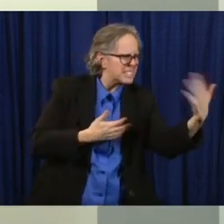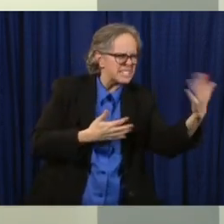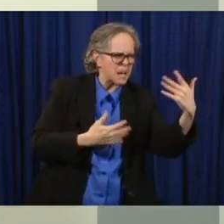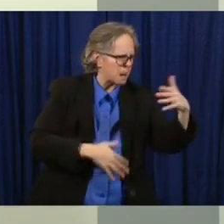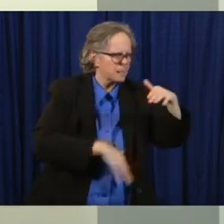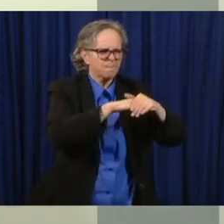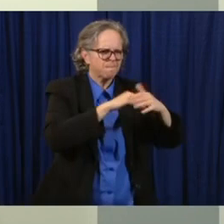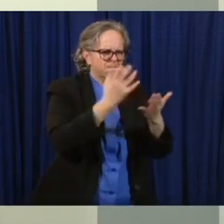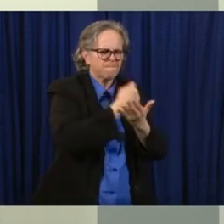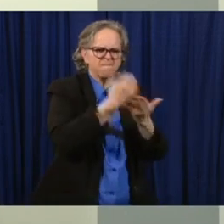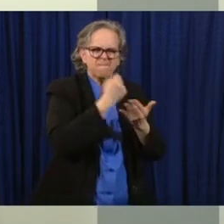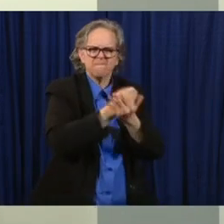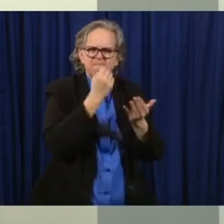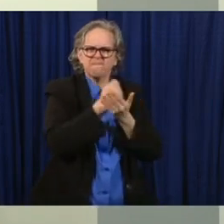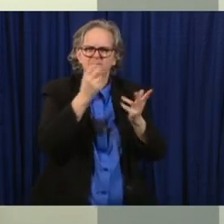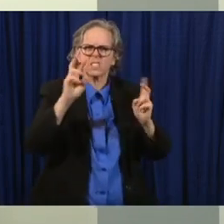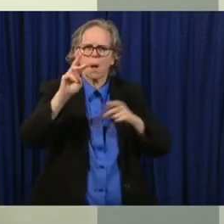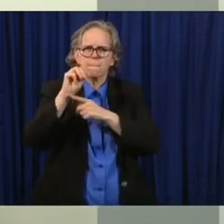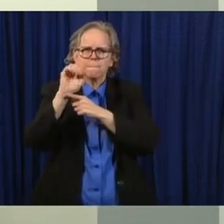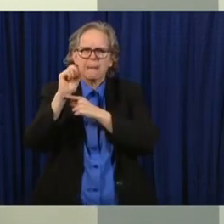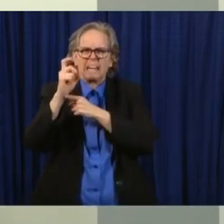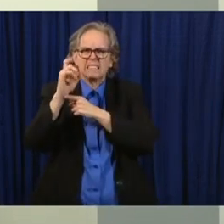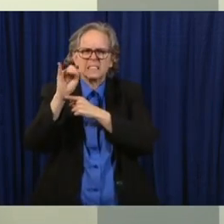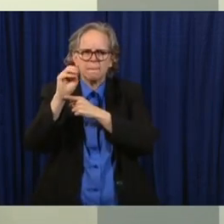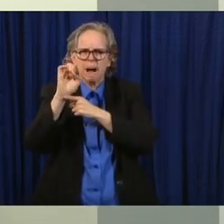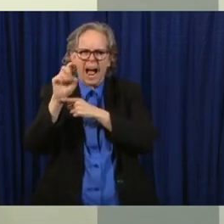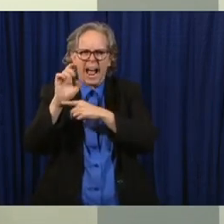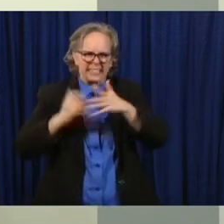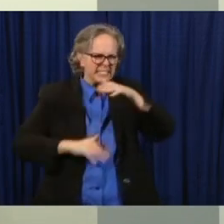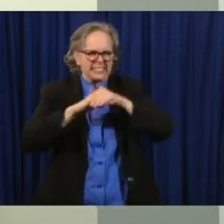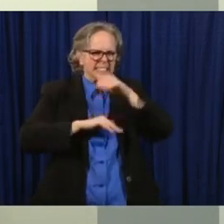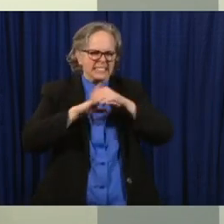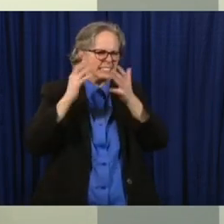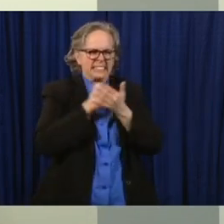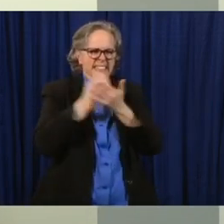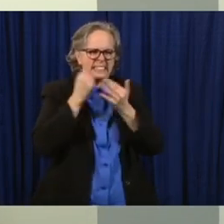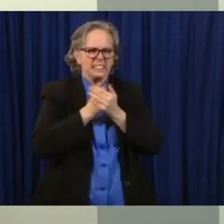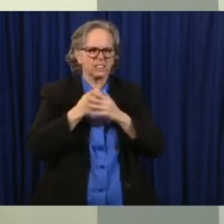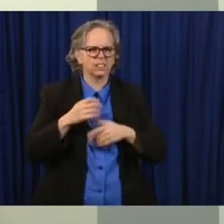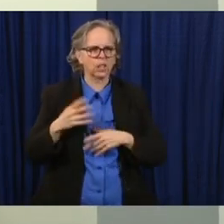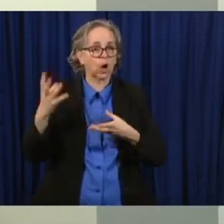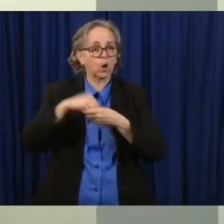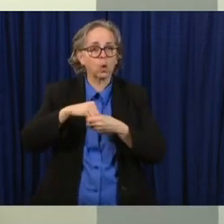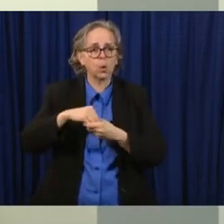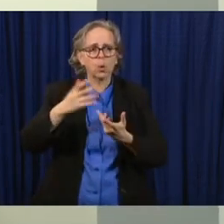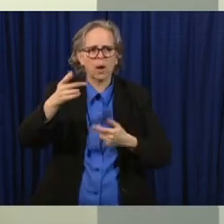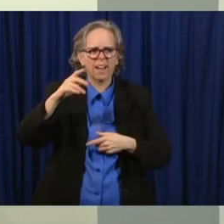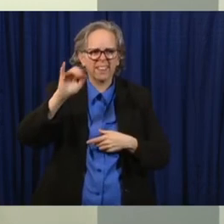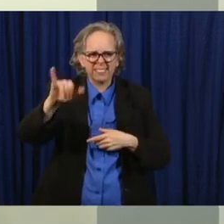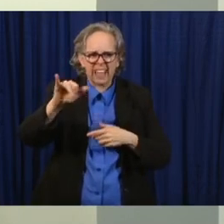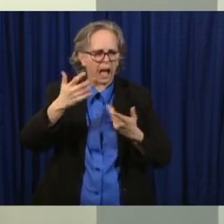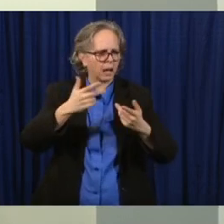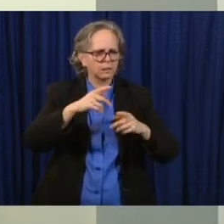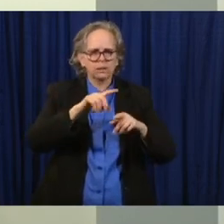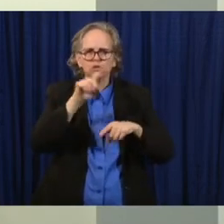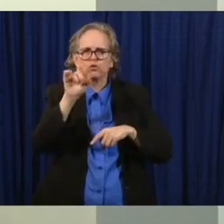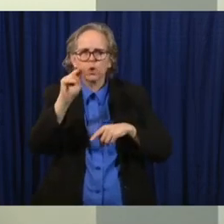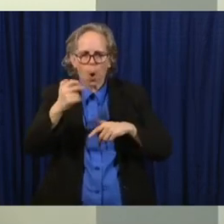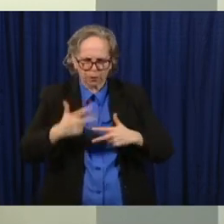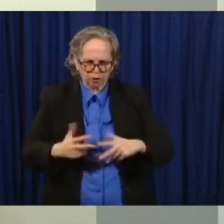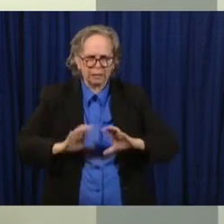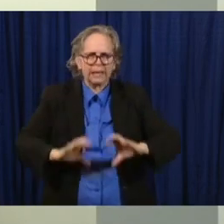is part of our sort of zone and regional preparedness structure that we've been building so that hospitals